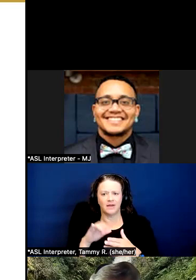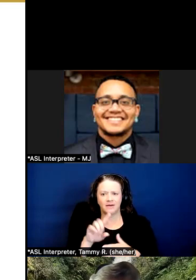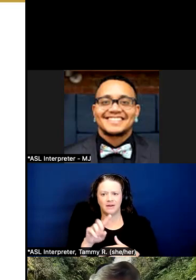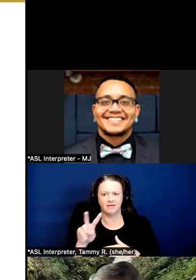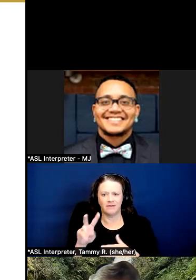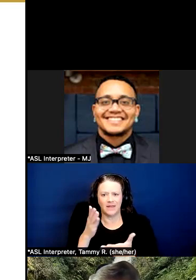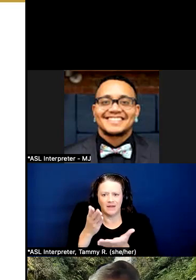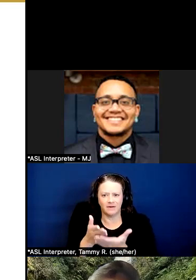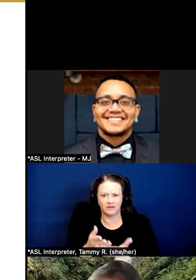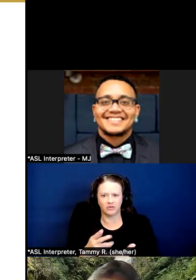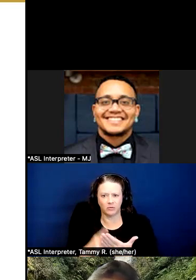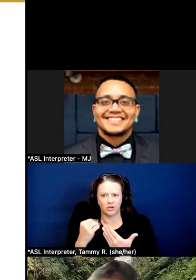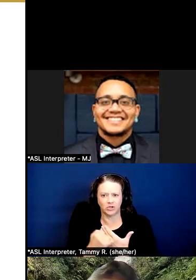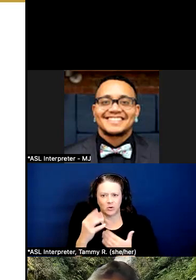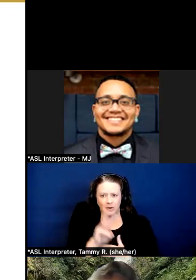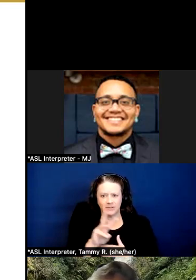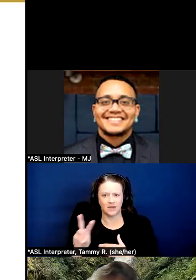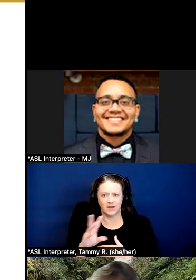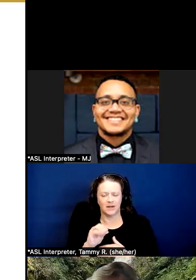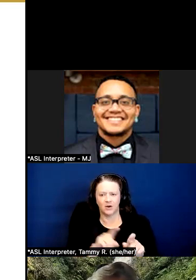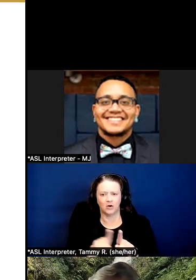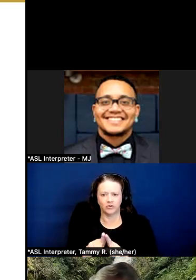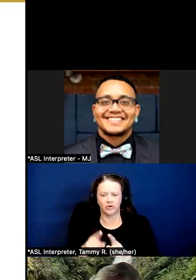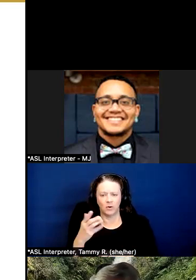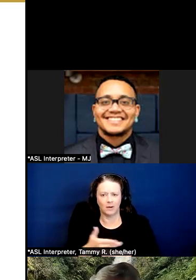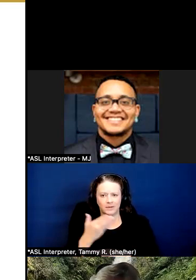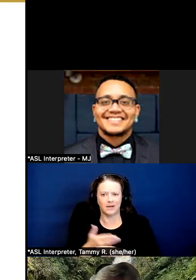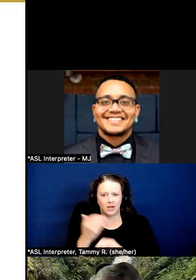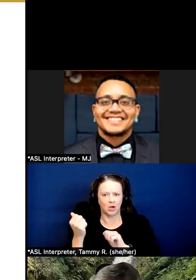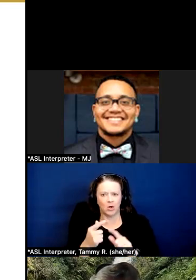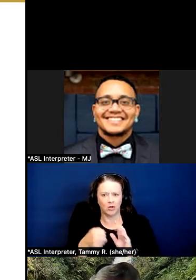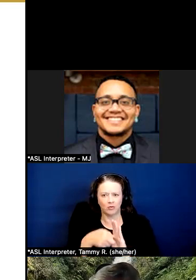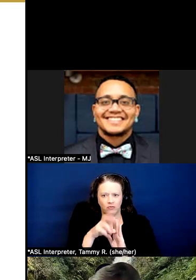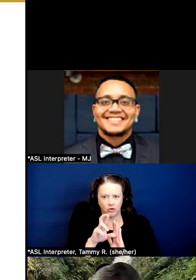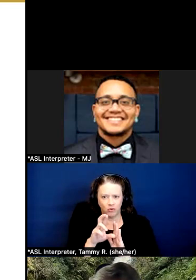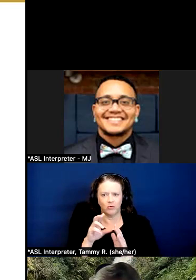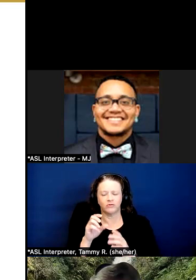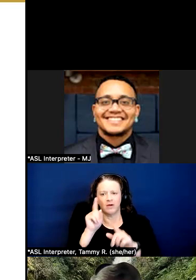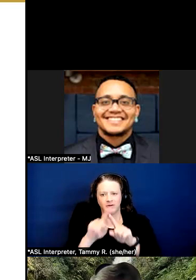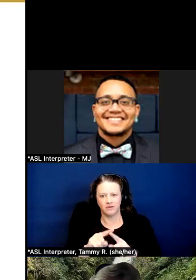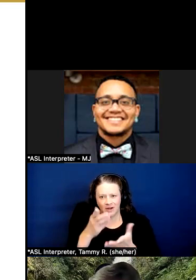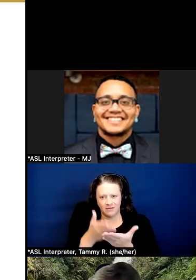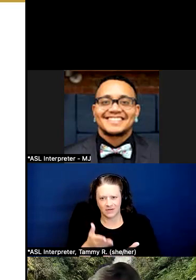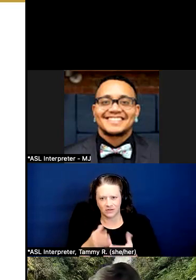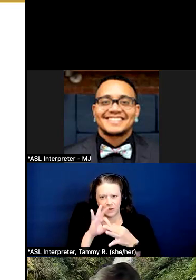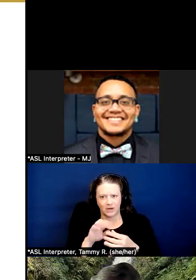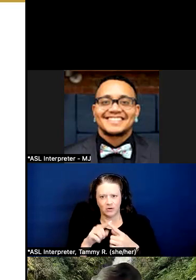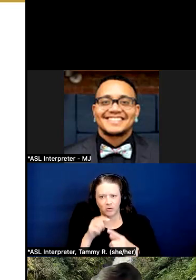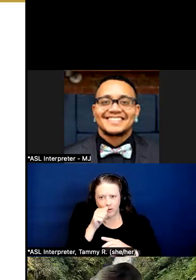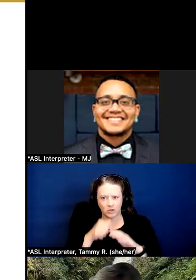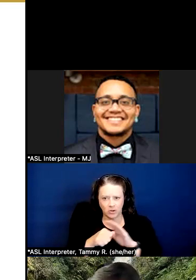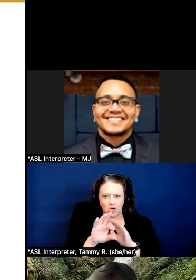website and updating all of the reviews of evidence around shelter,